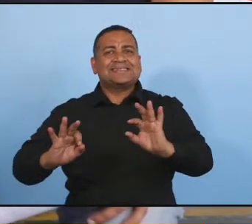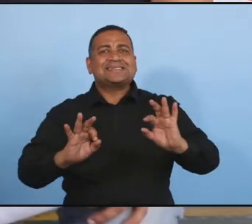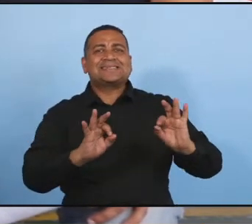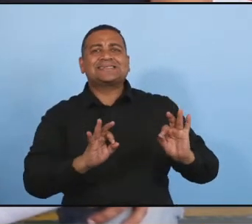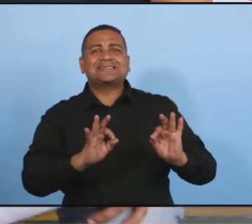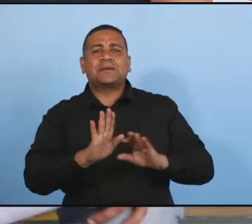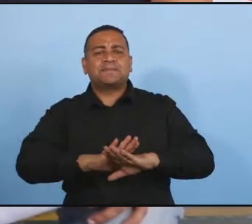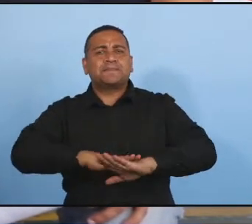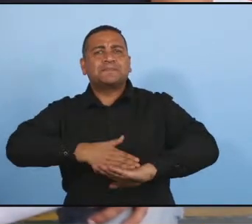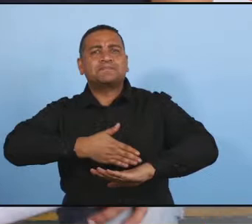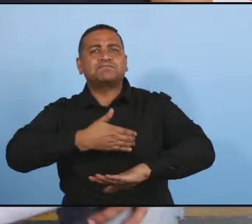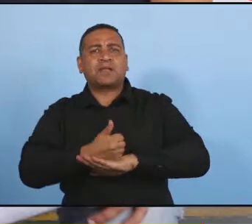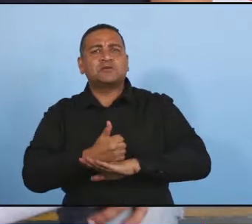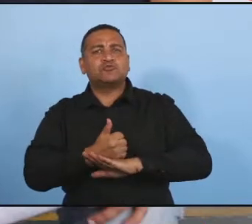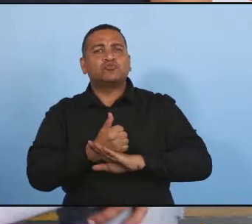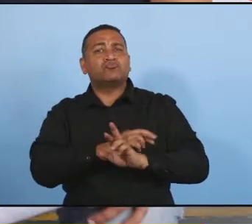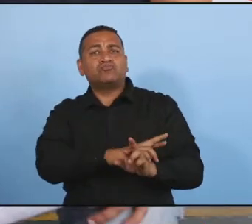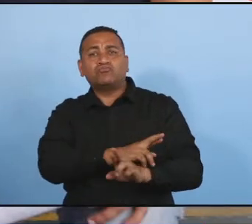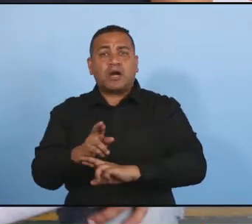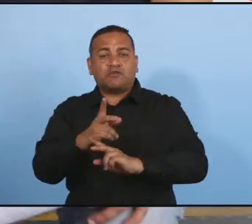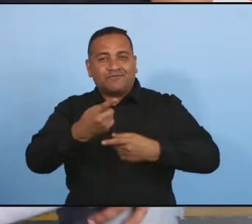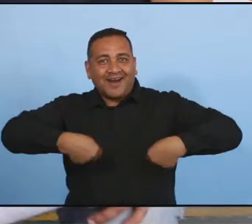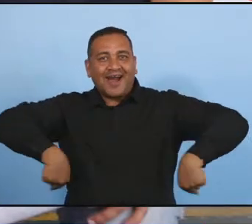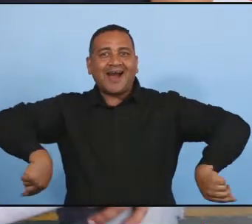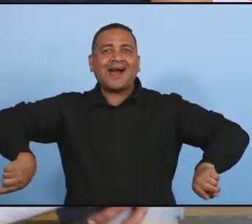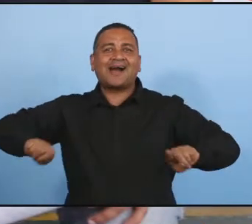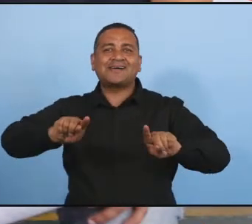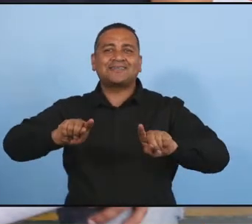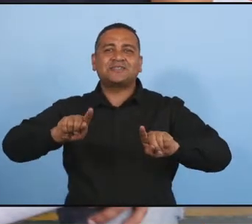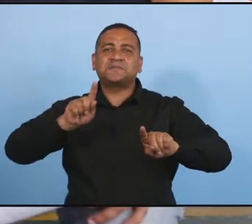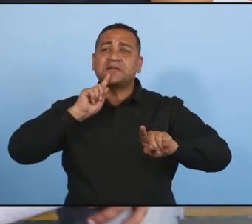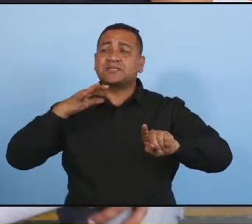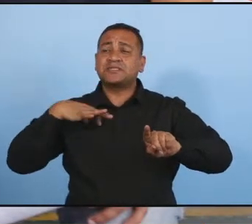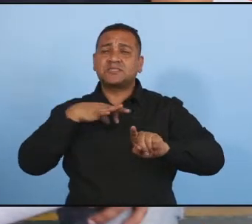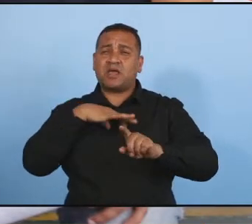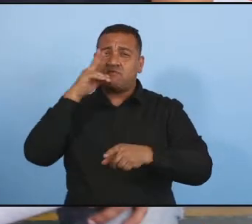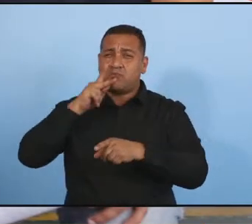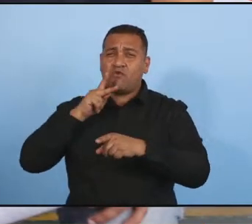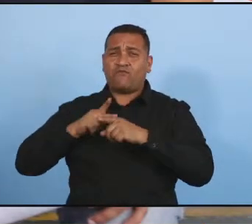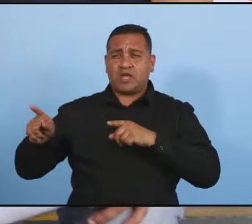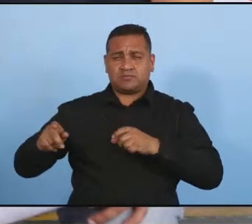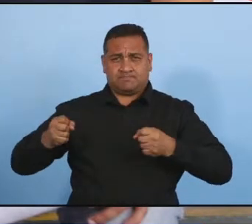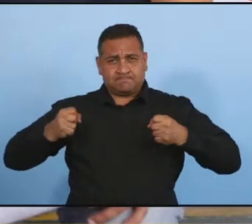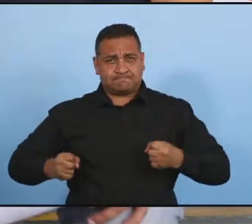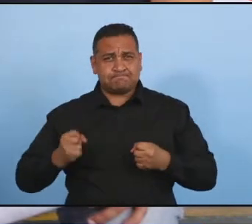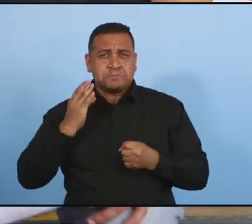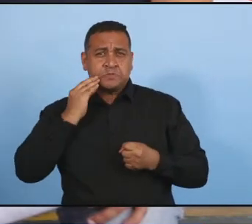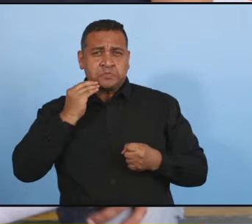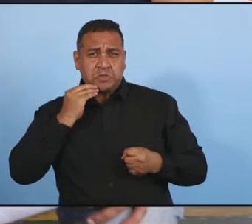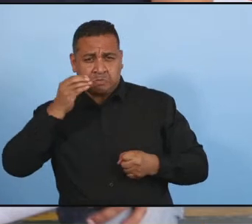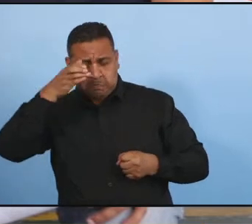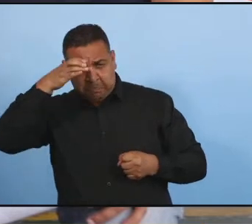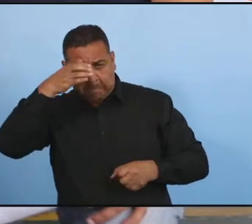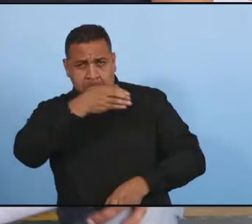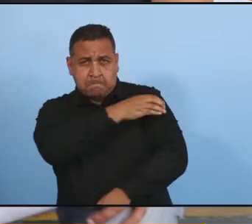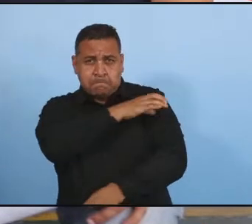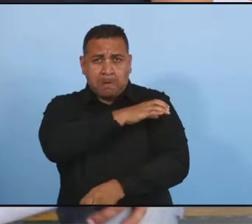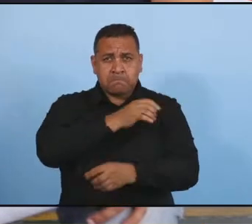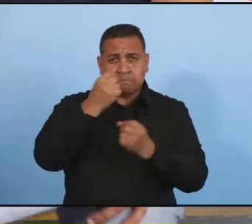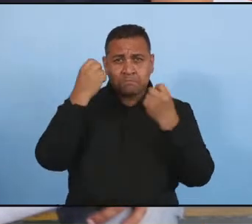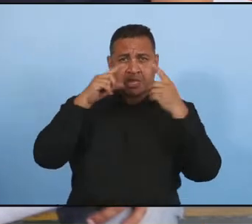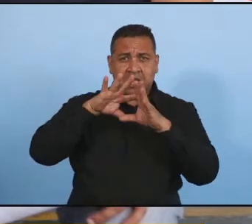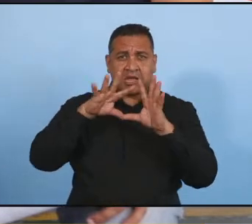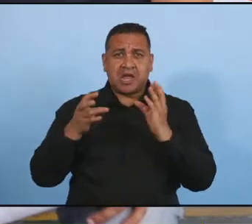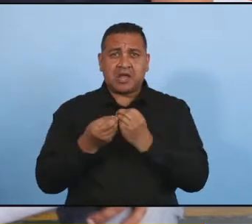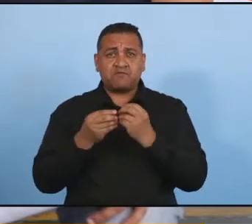us. Excellent staff, highly qualified, but also having industry and international exposure. In fact, we just